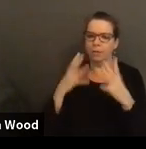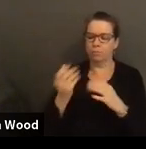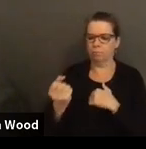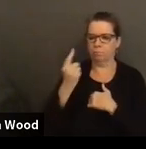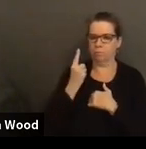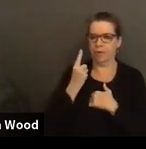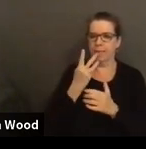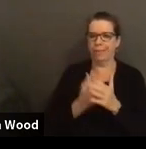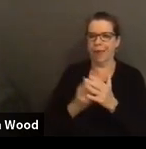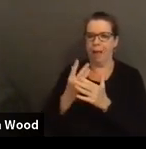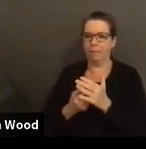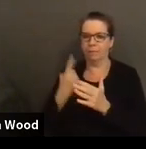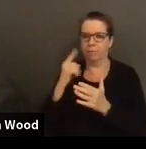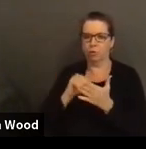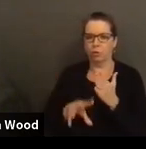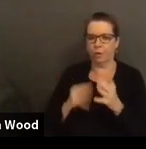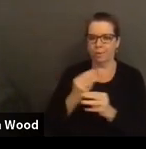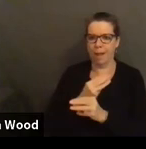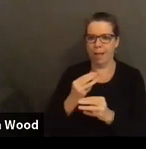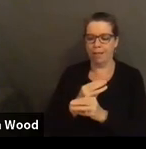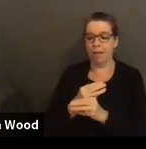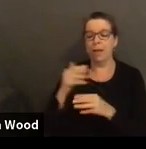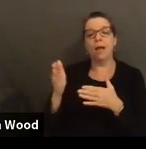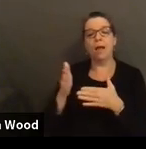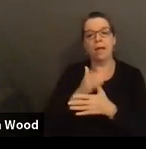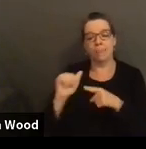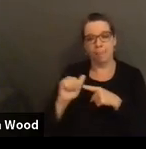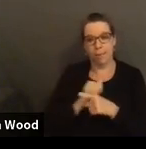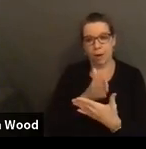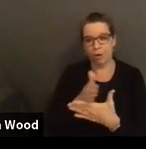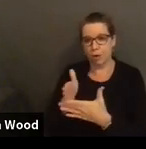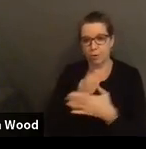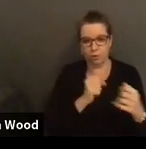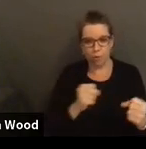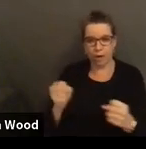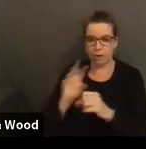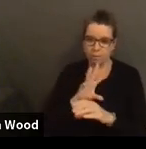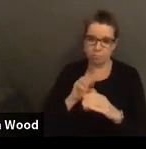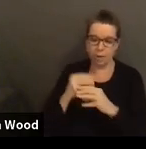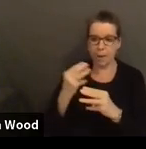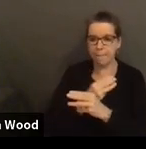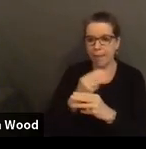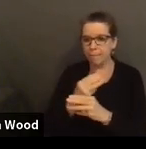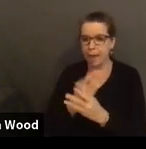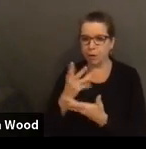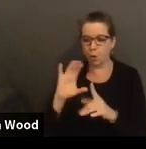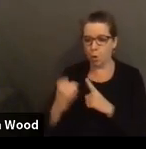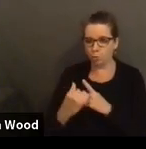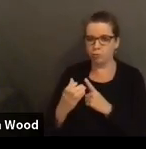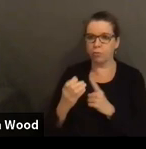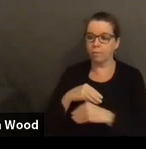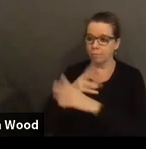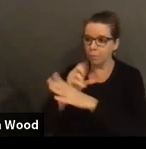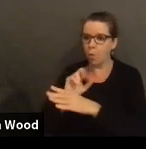student gaps are. They practice sharing strategies and engaging in a culture of mathematical discourse, virtually or